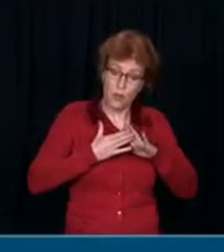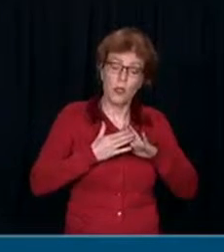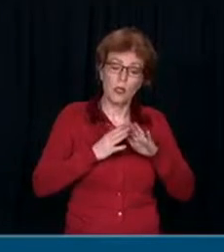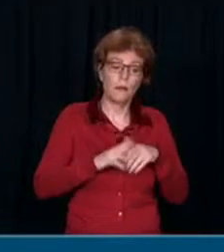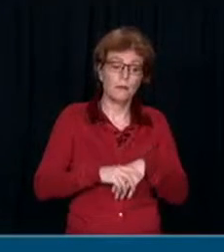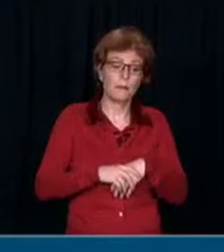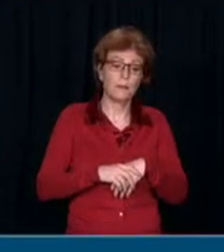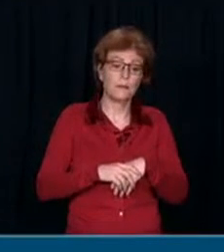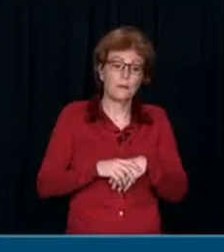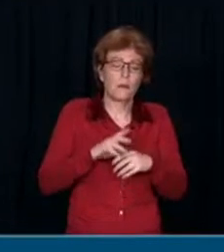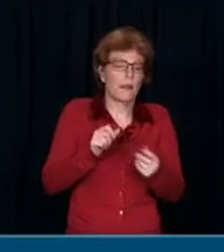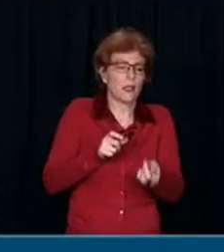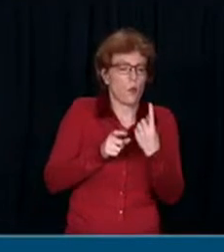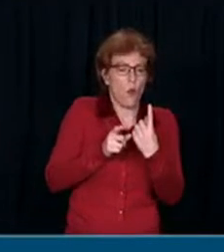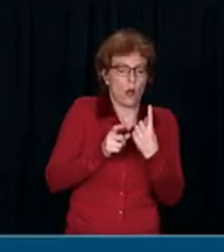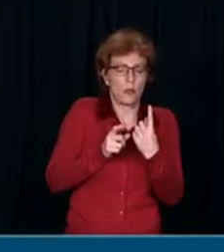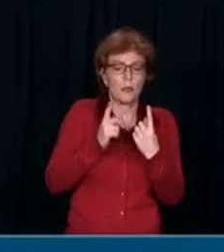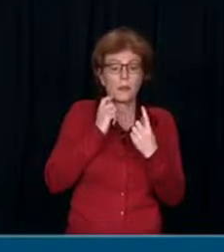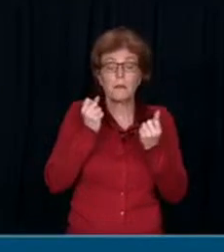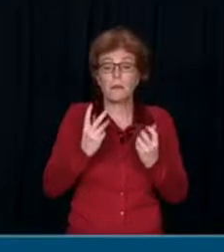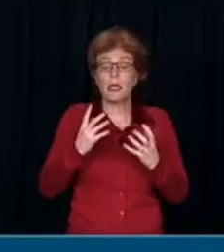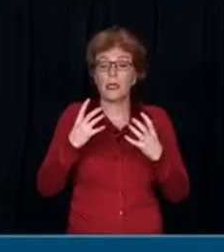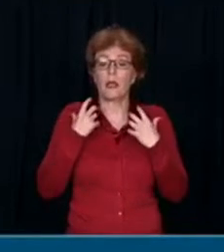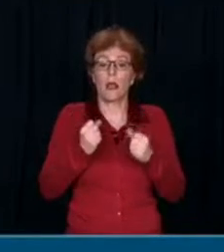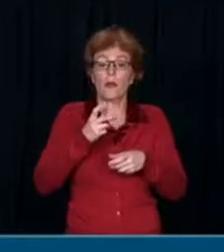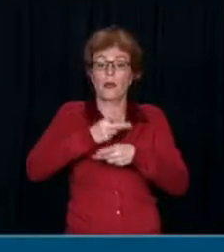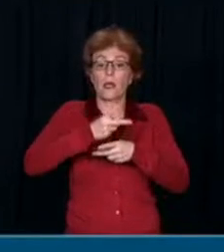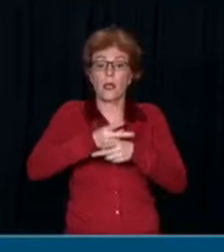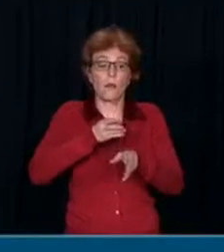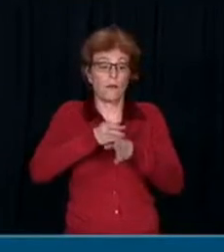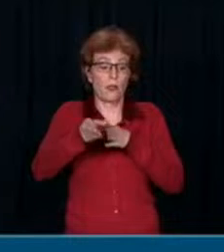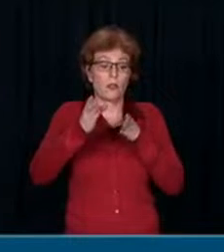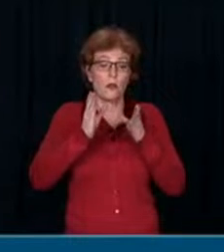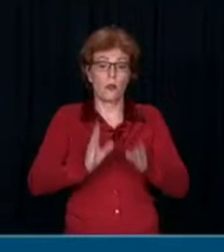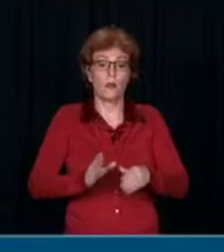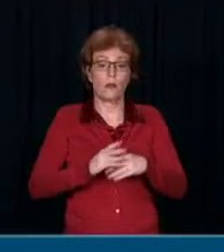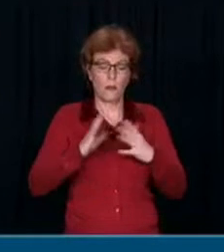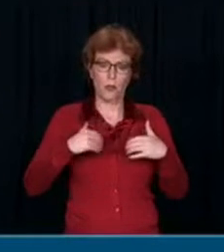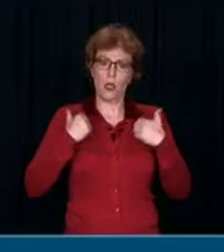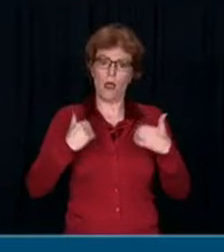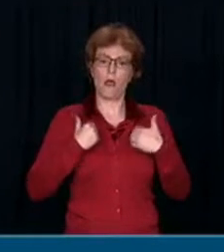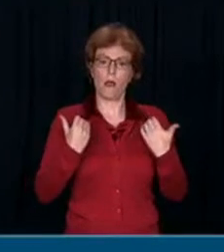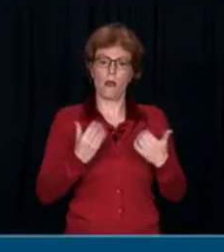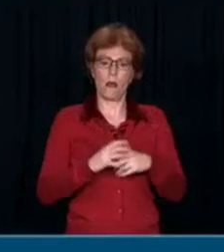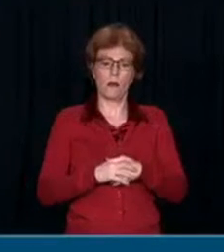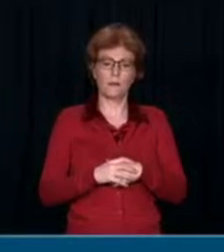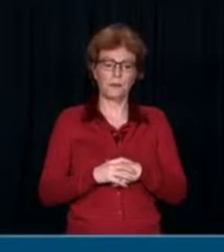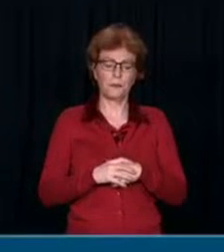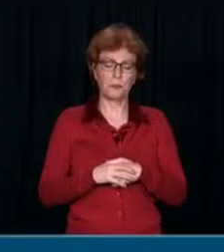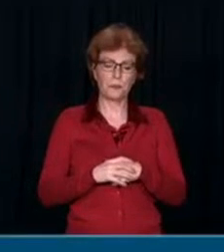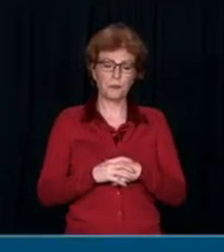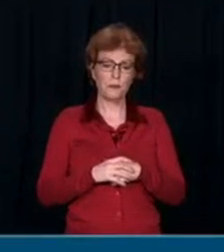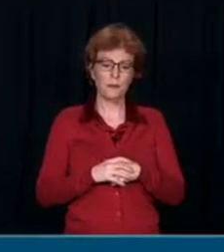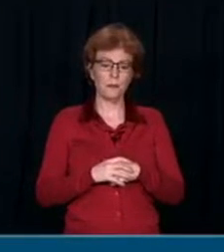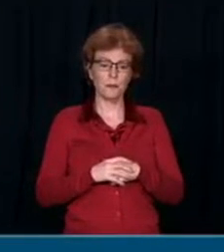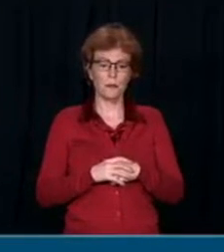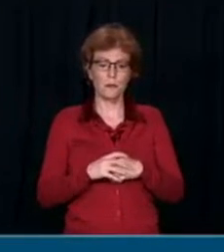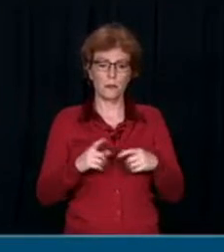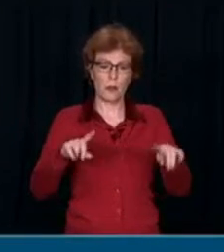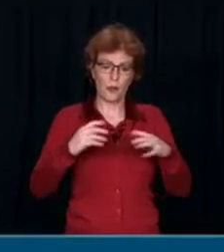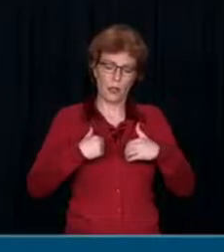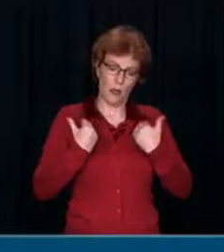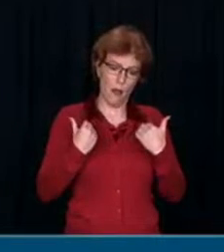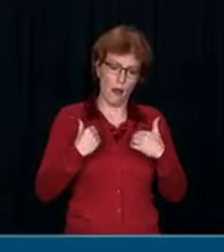course, that's just one, because a lot of the healthcare professionals are young, and they are